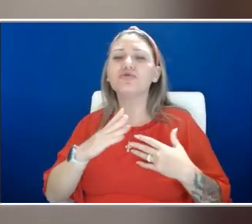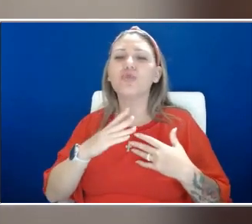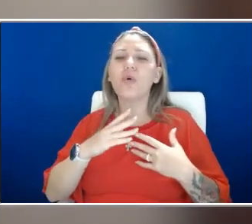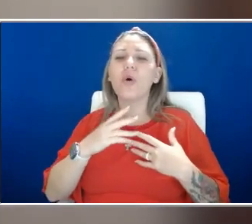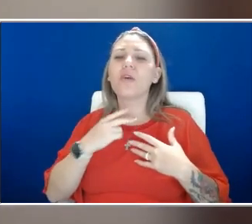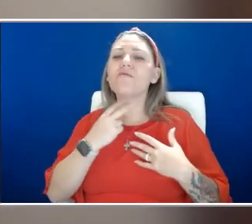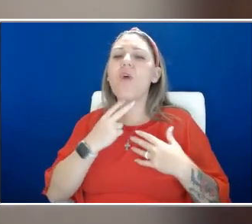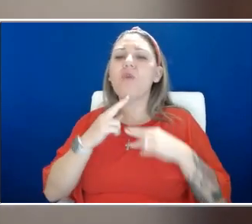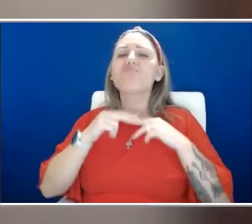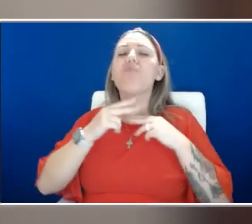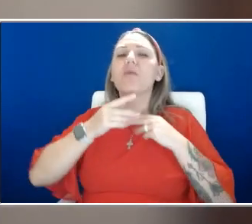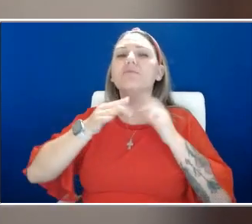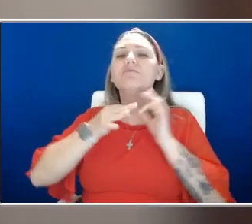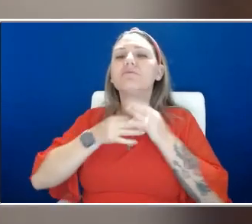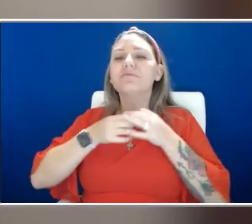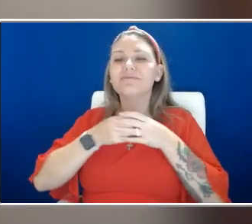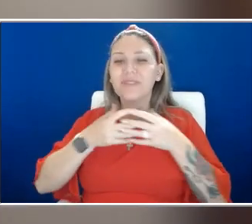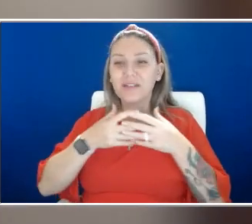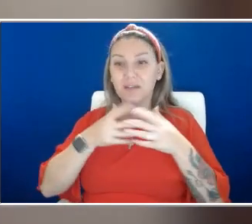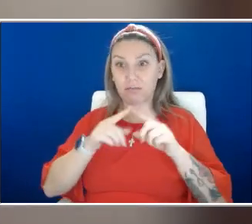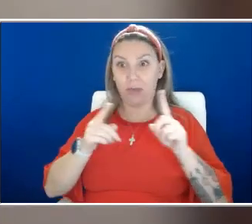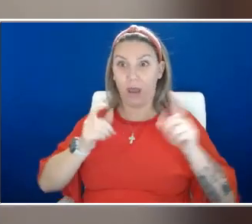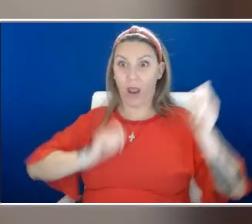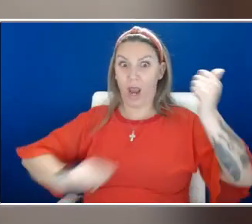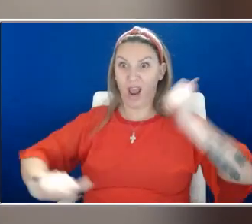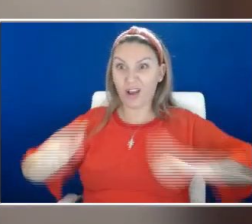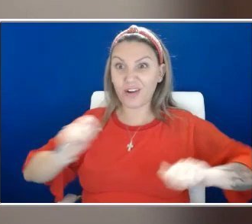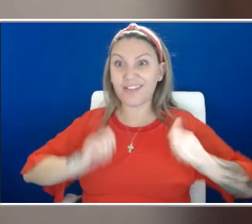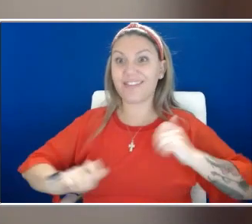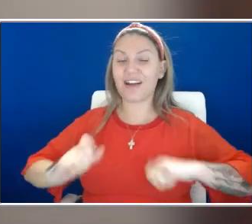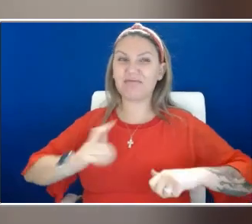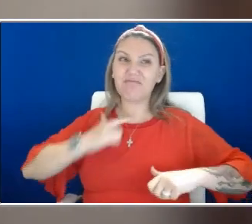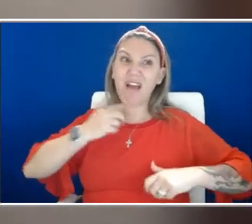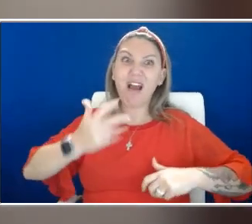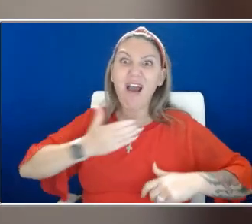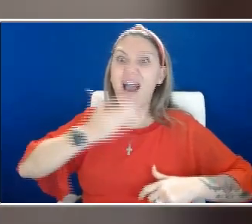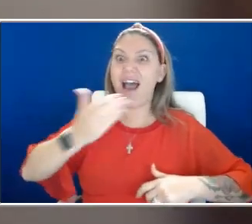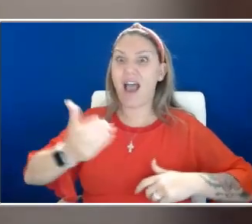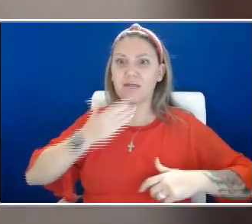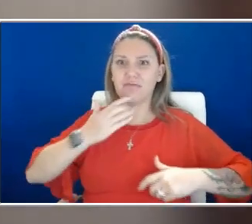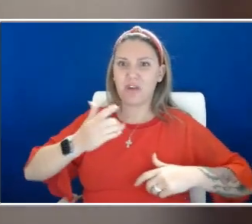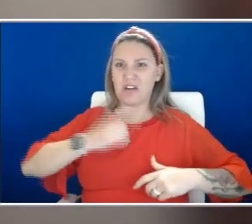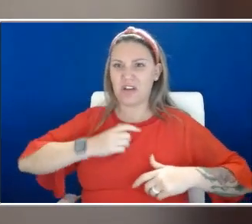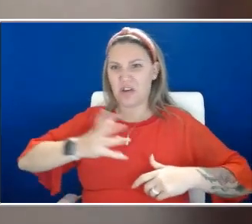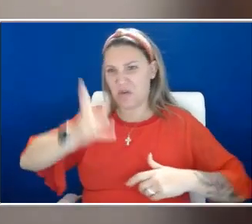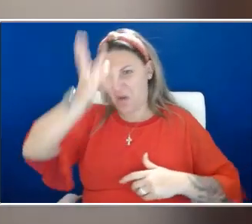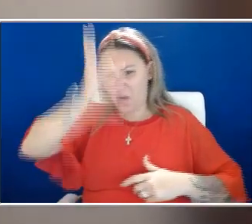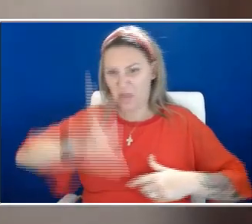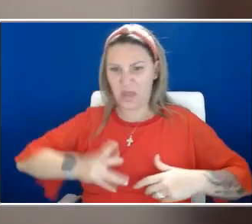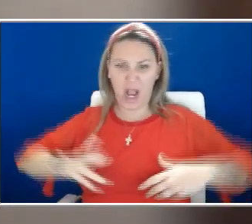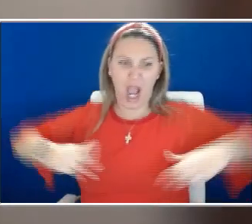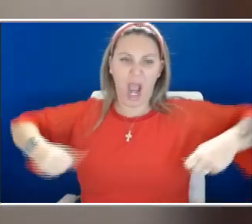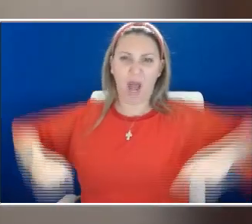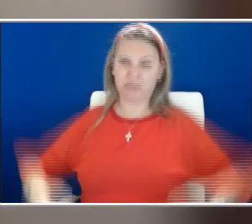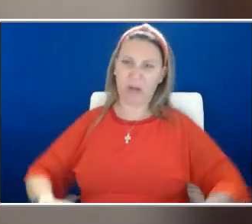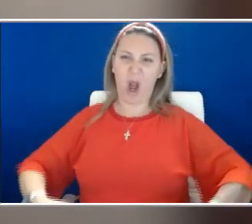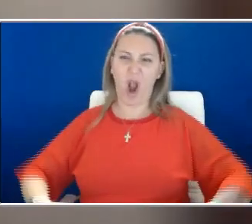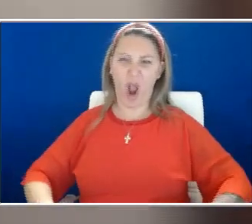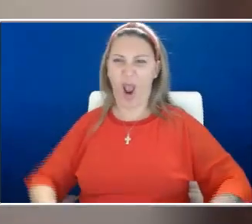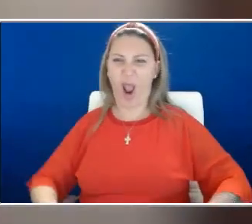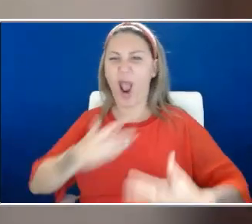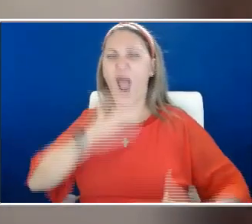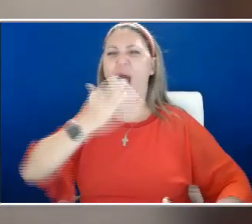But with particularly aggressive vocalization, you imagine the guy with the full-throated, full-body strain as he's screaming,